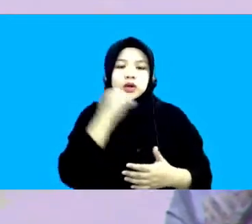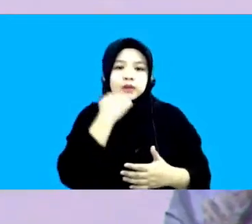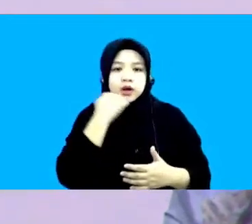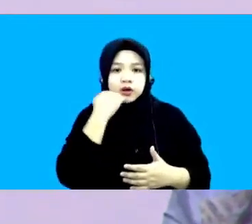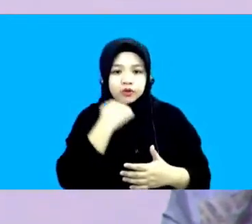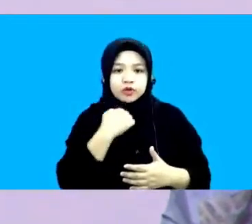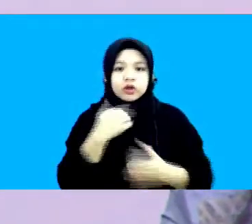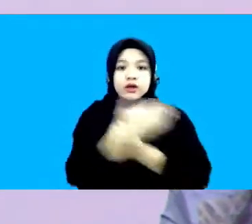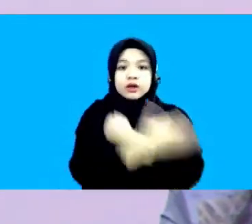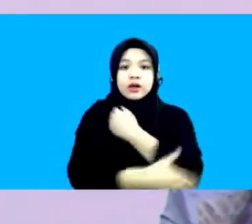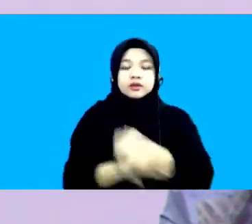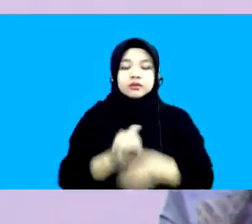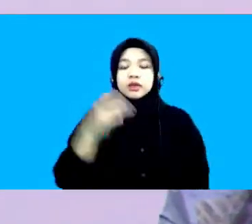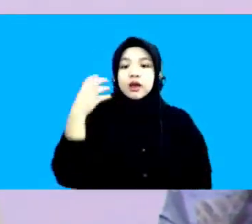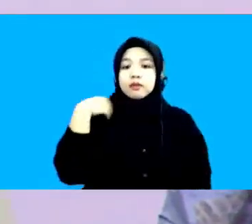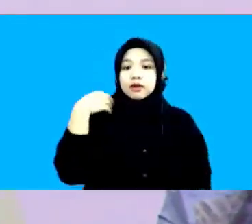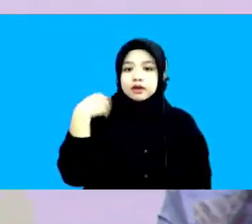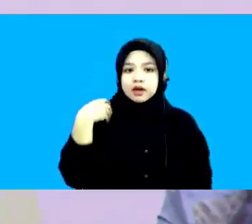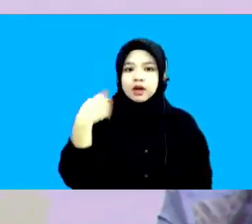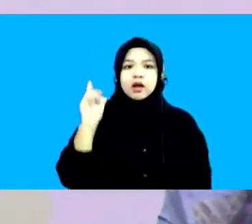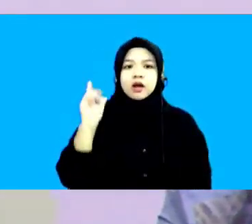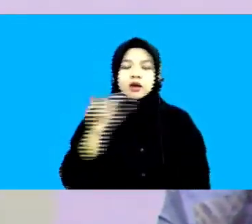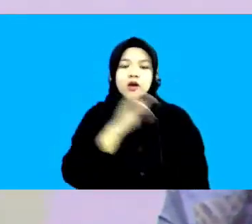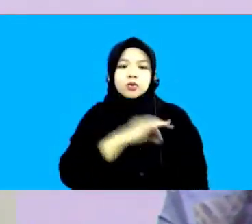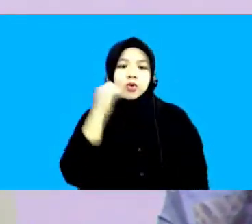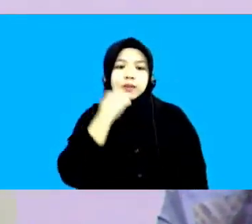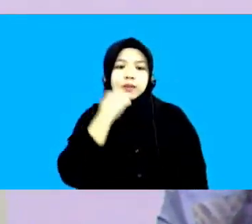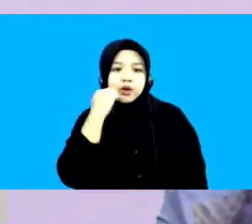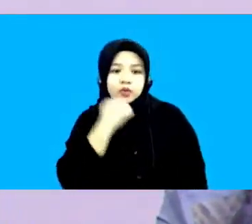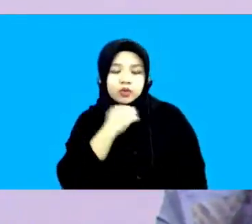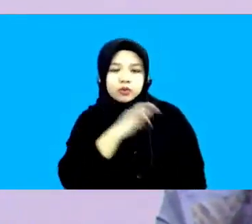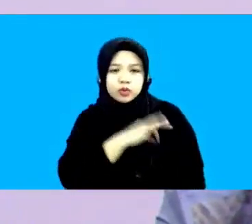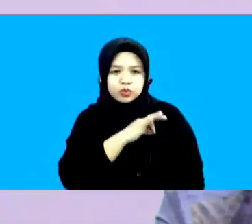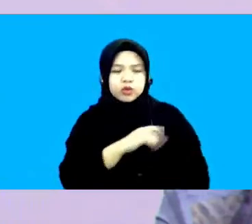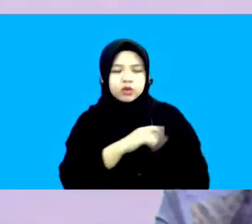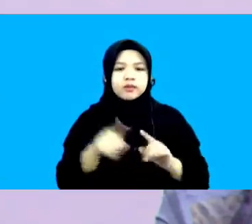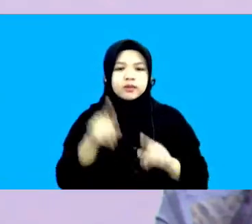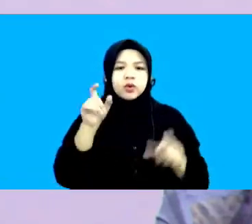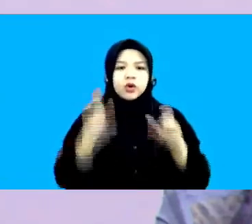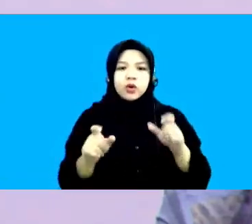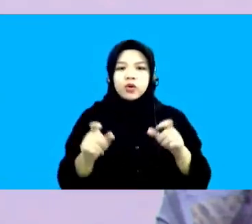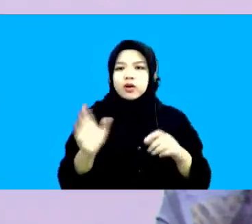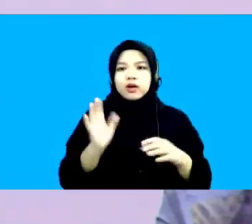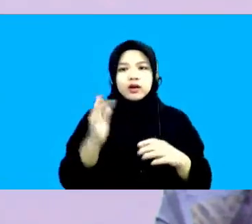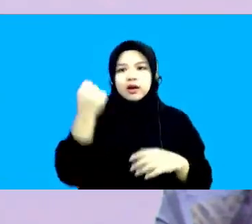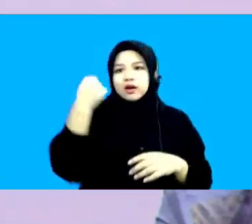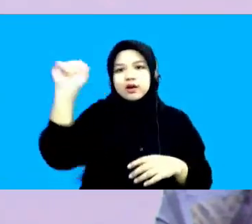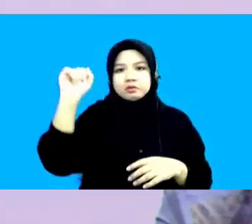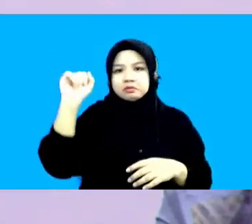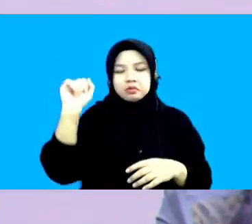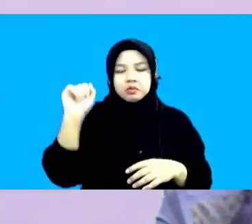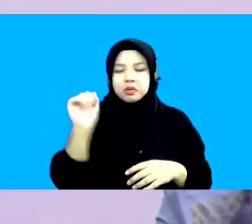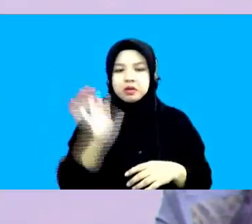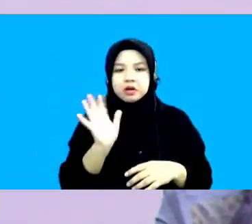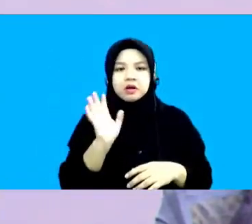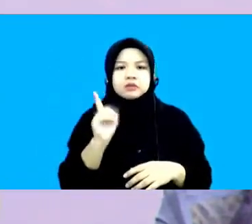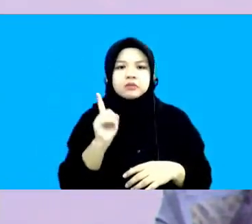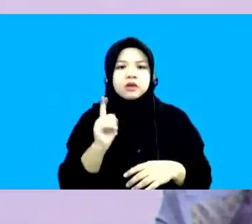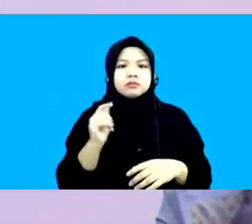to worry about the increase of poverty because it might be temporary. You know,